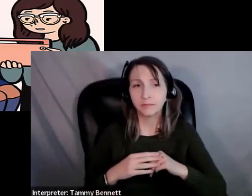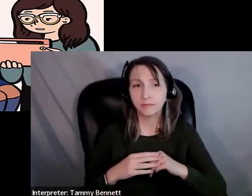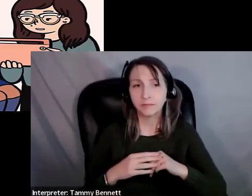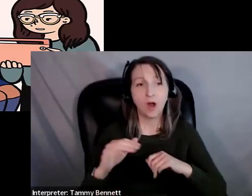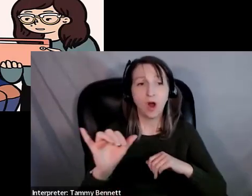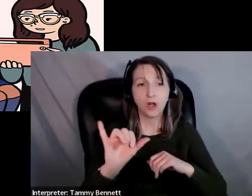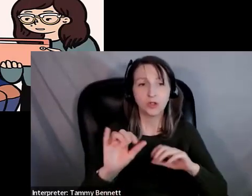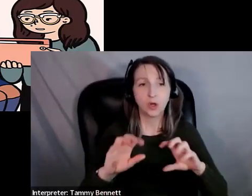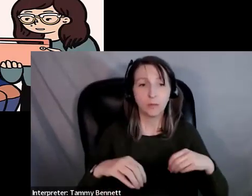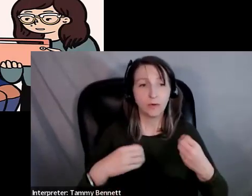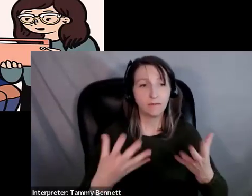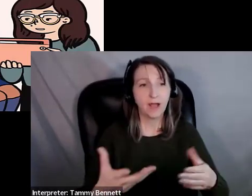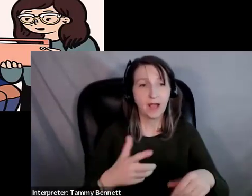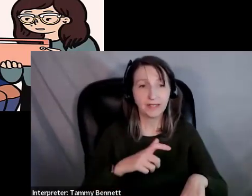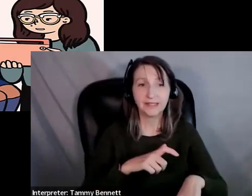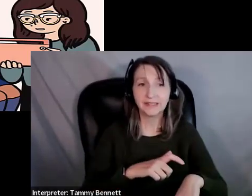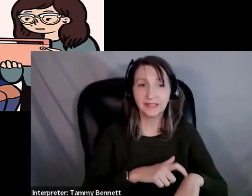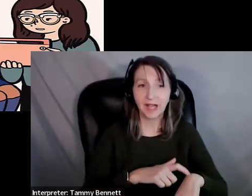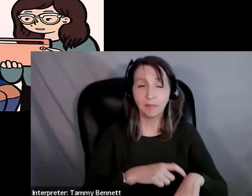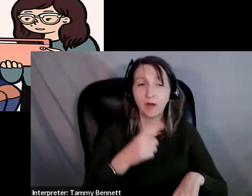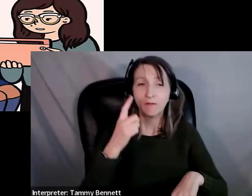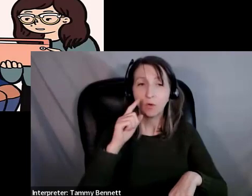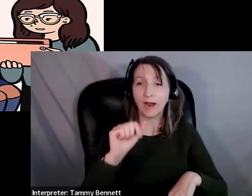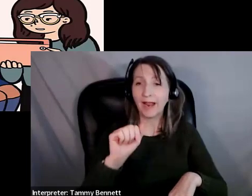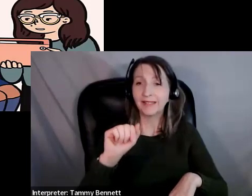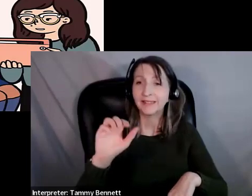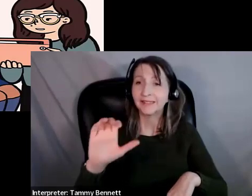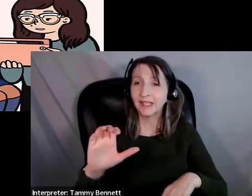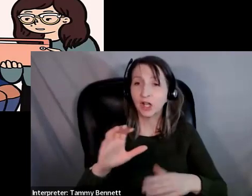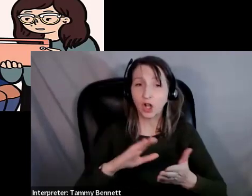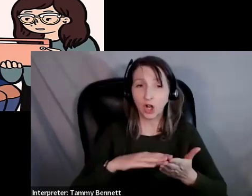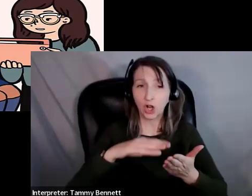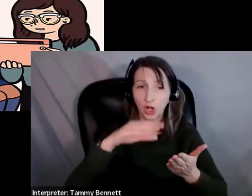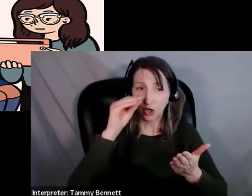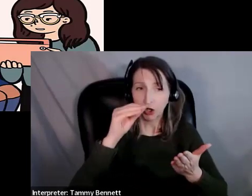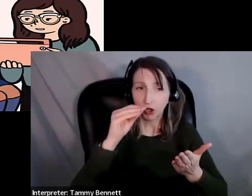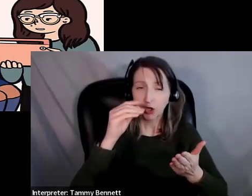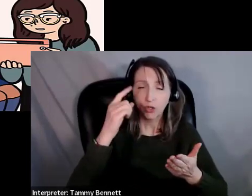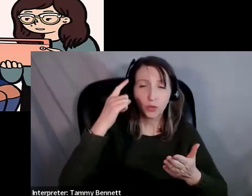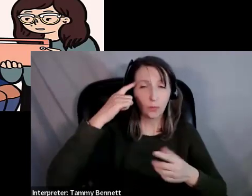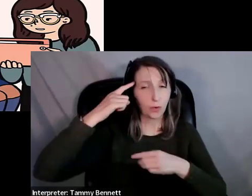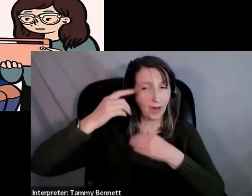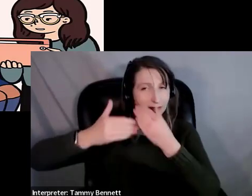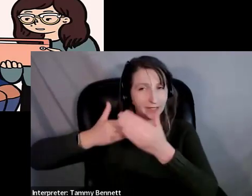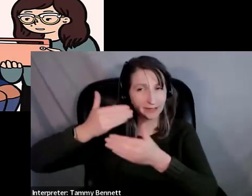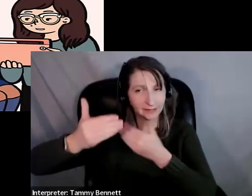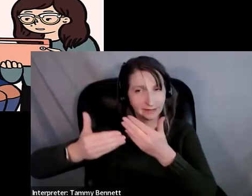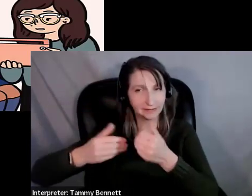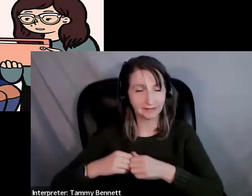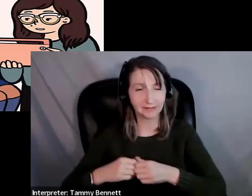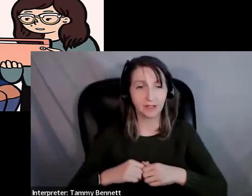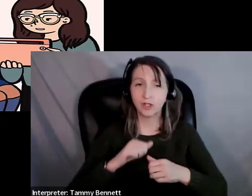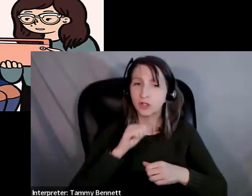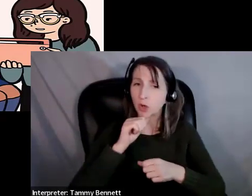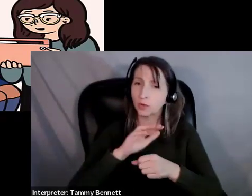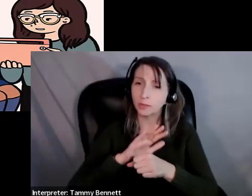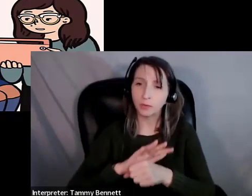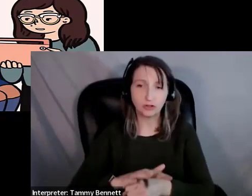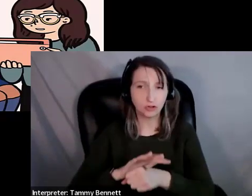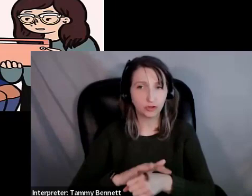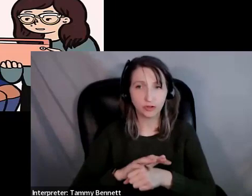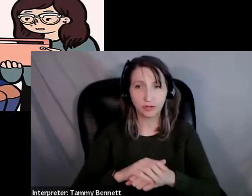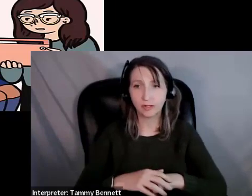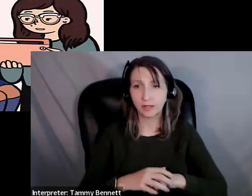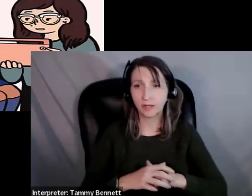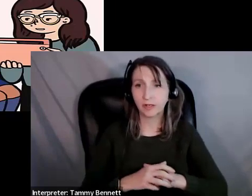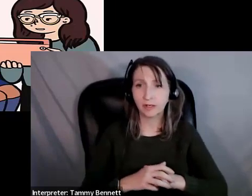which is very important and to give the AC learner time to make it, uh, to take their turn. So again, not putting pressure. So sometimes maybe not leaving